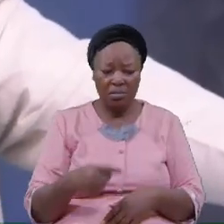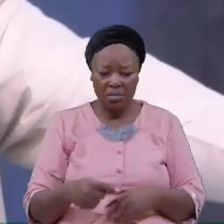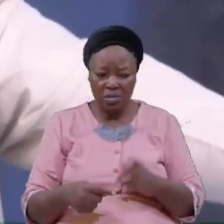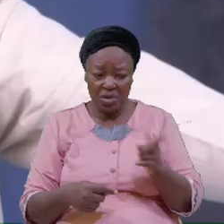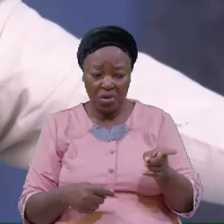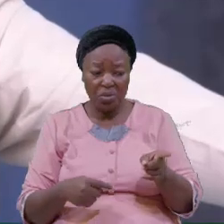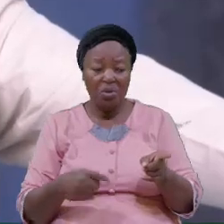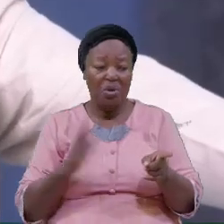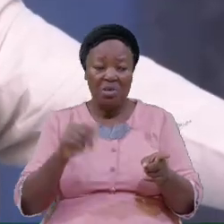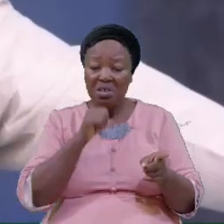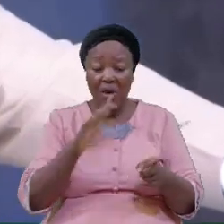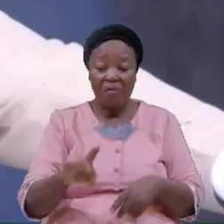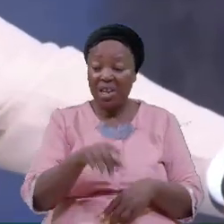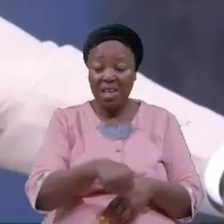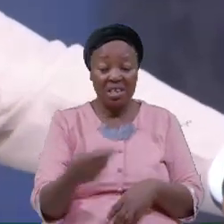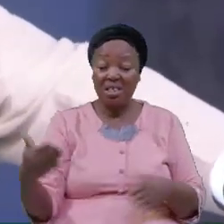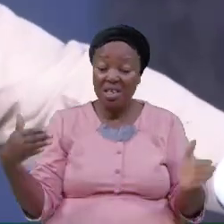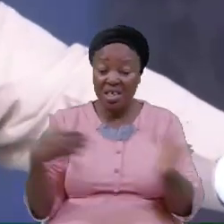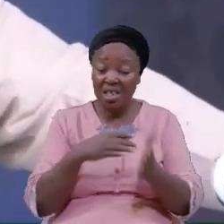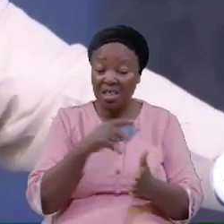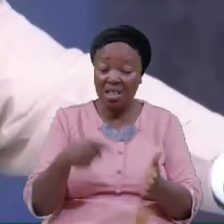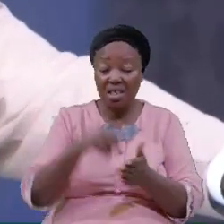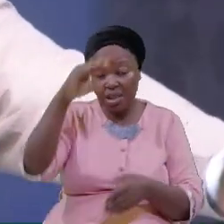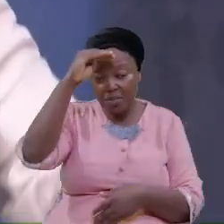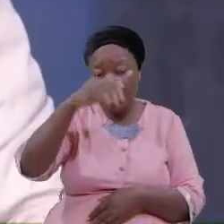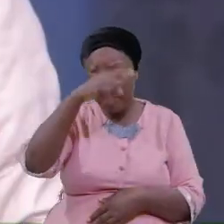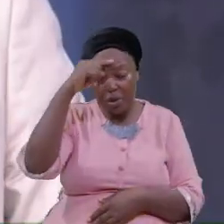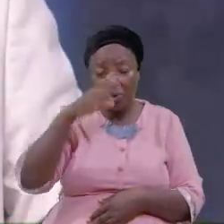against this man. He was faultless.